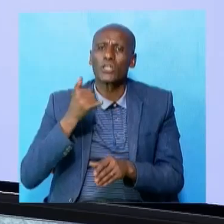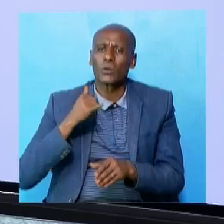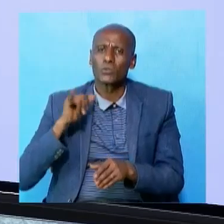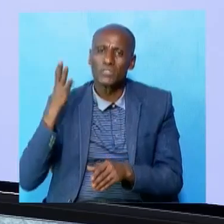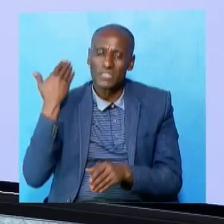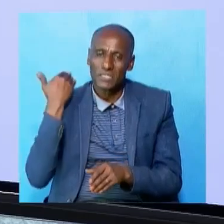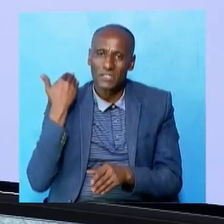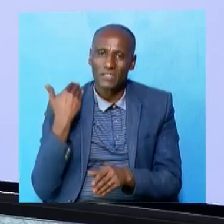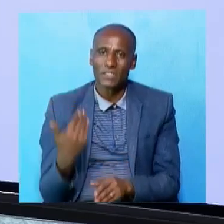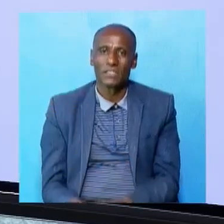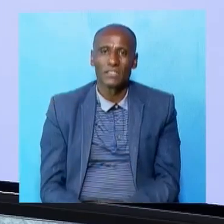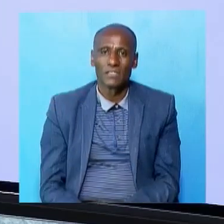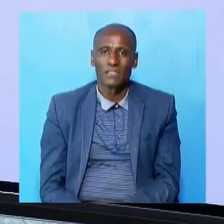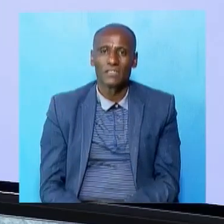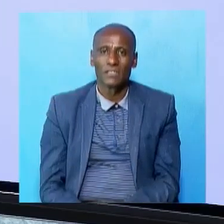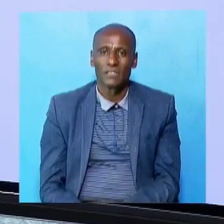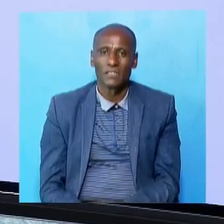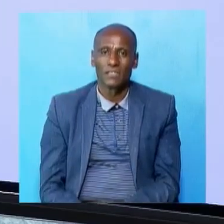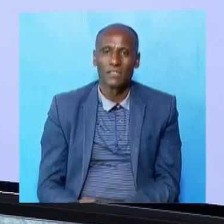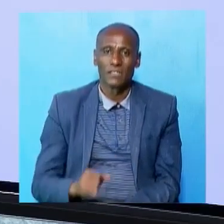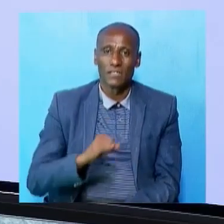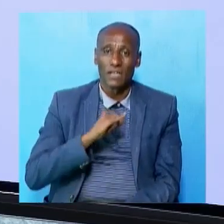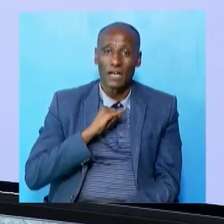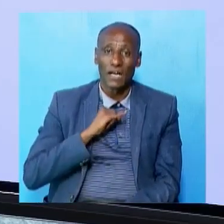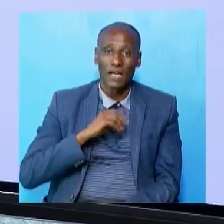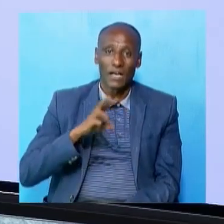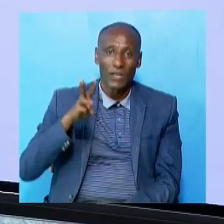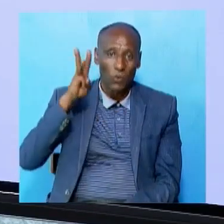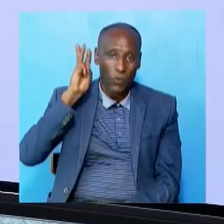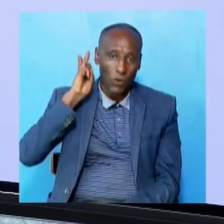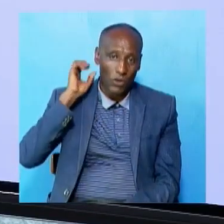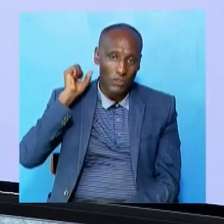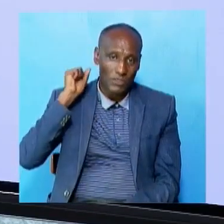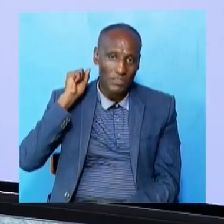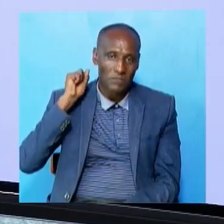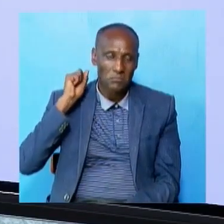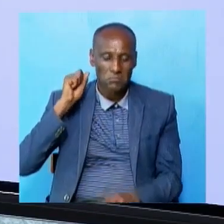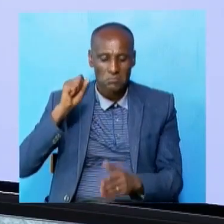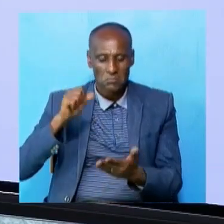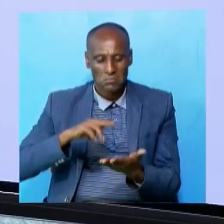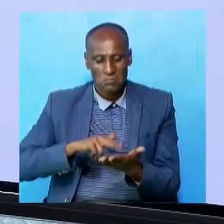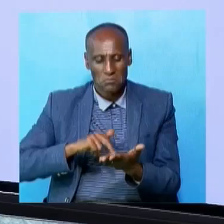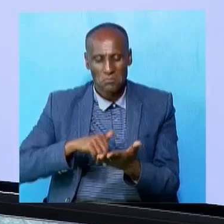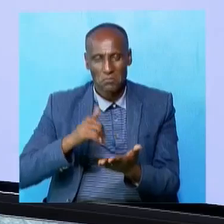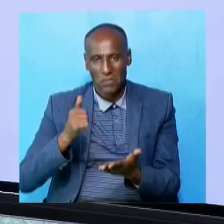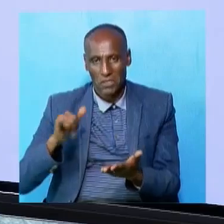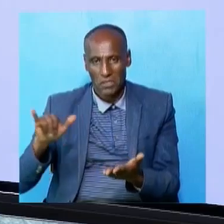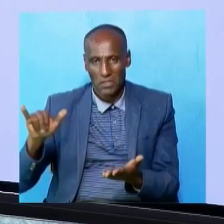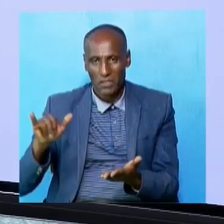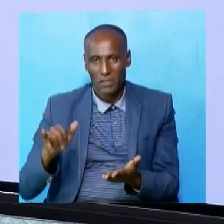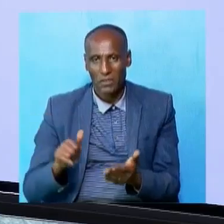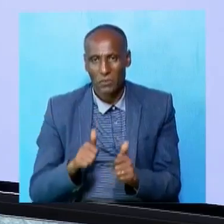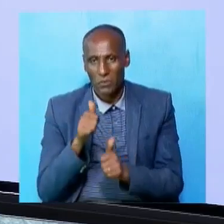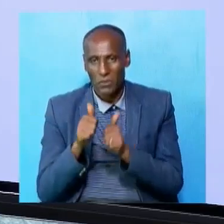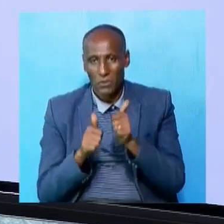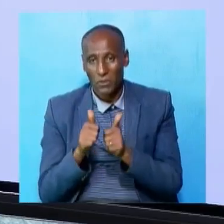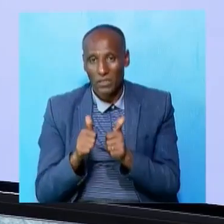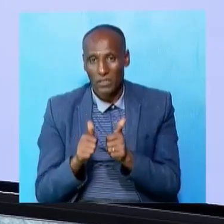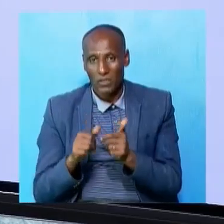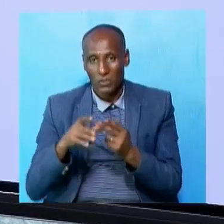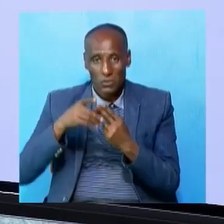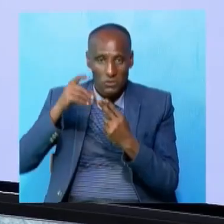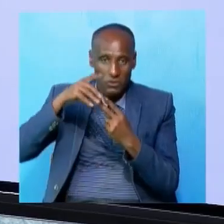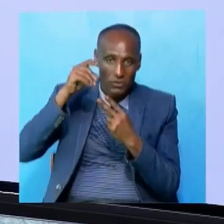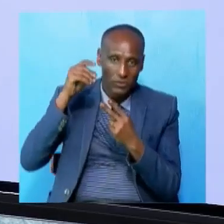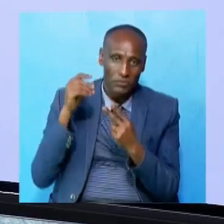Blank, they shouted, I was reading. Which one do you prefer? Now, in